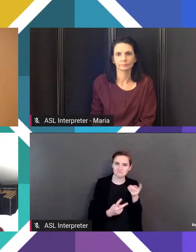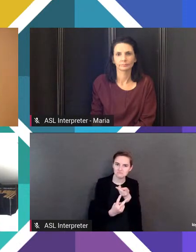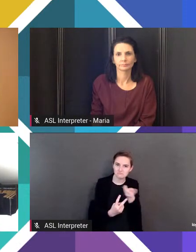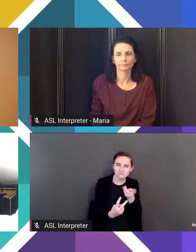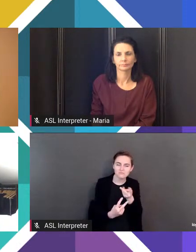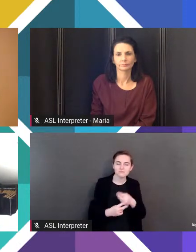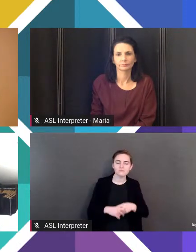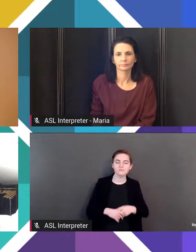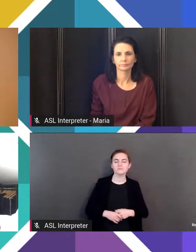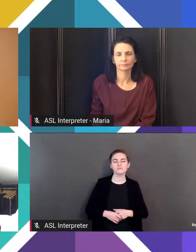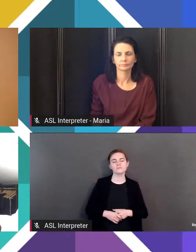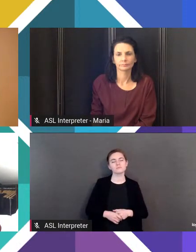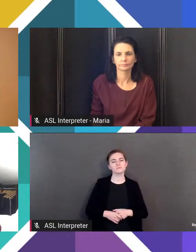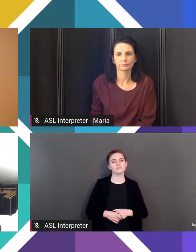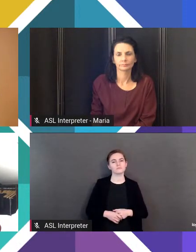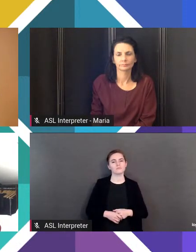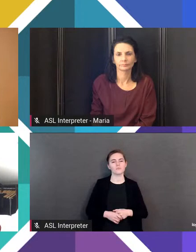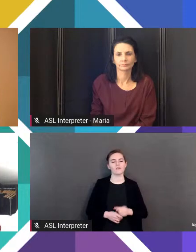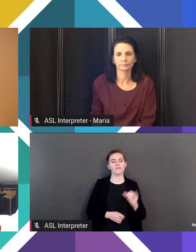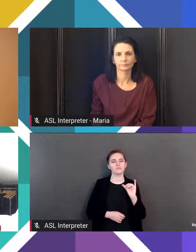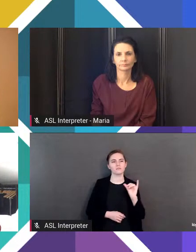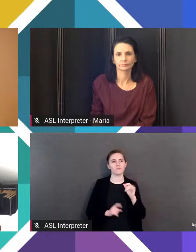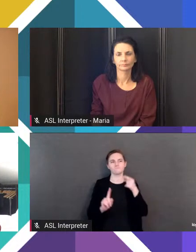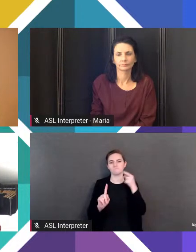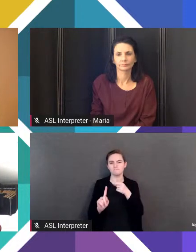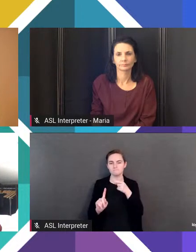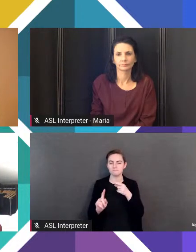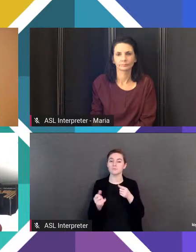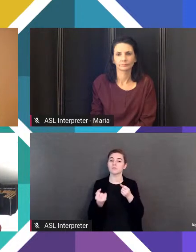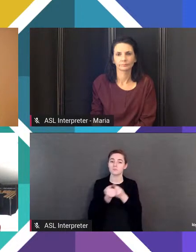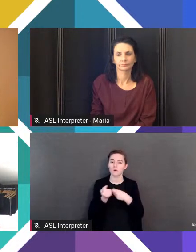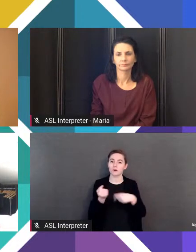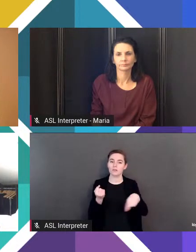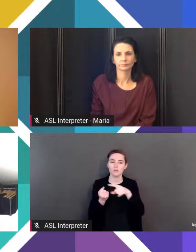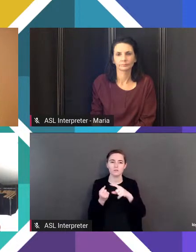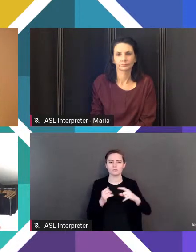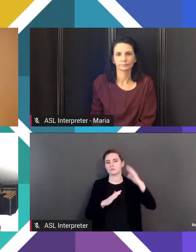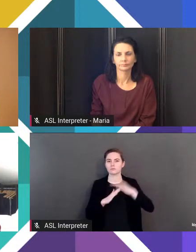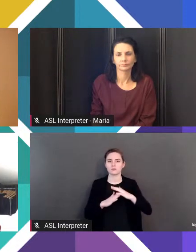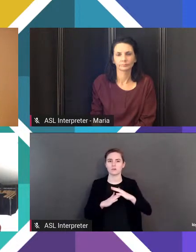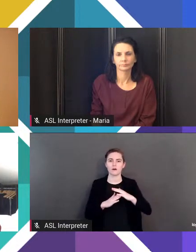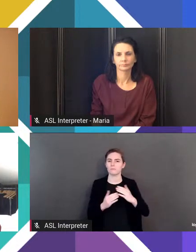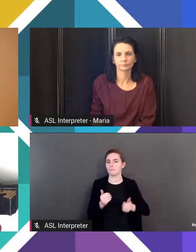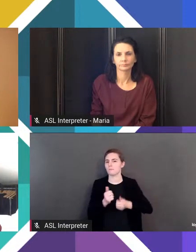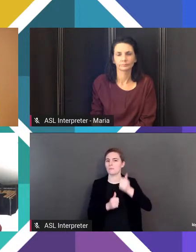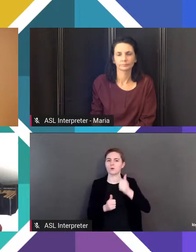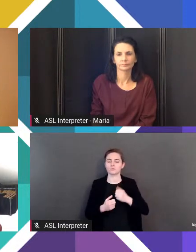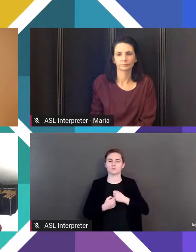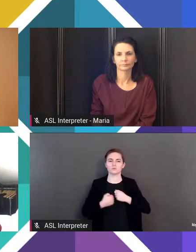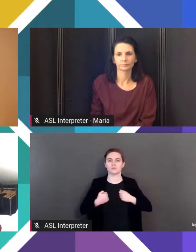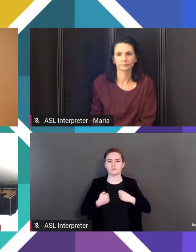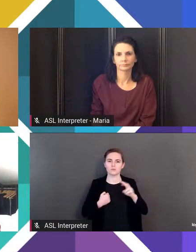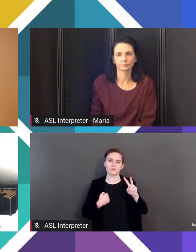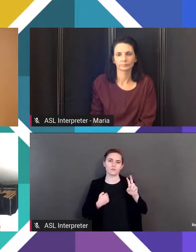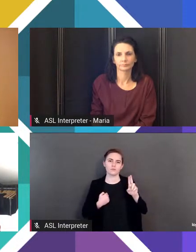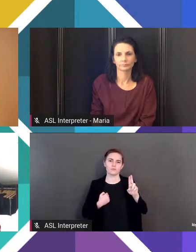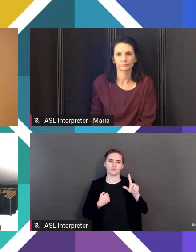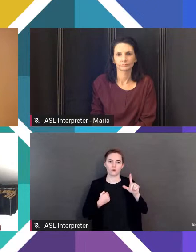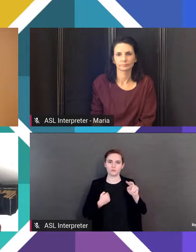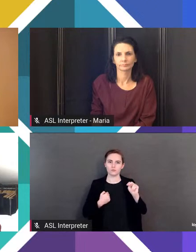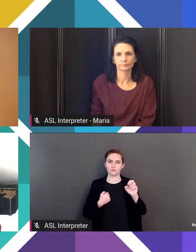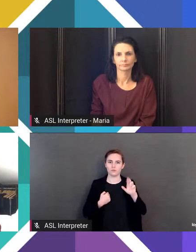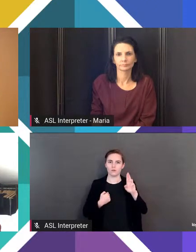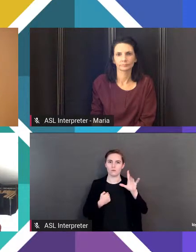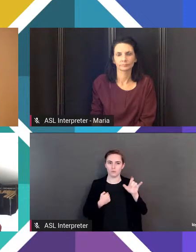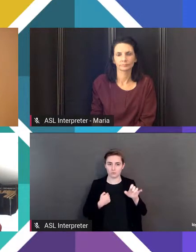driving this point home of supporting those who are most vulnerable, right? The life expectancy of a Black trans woman is still